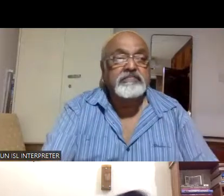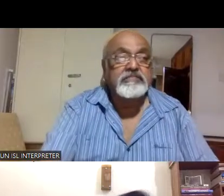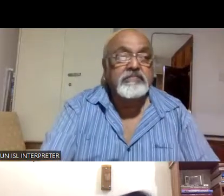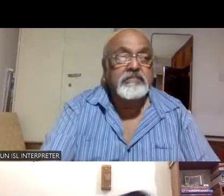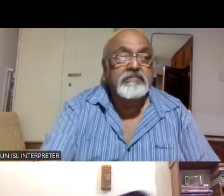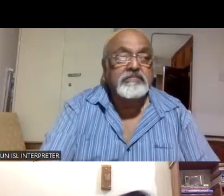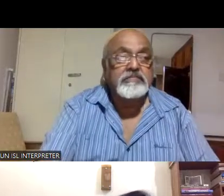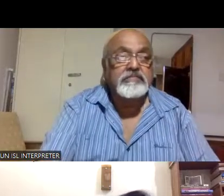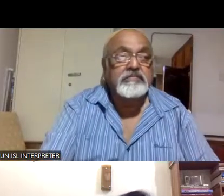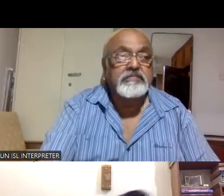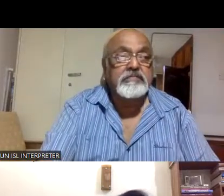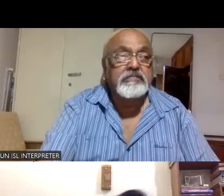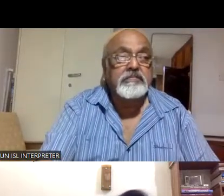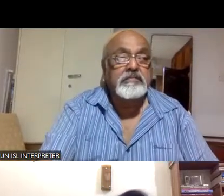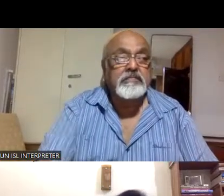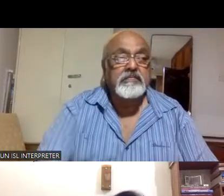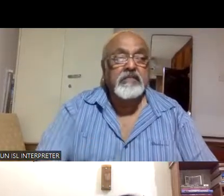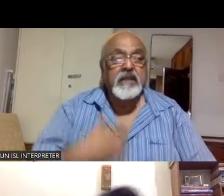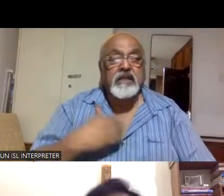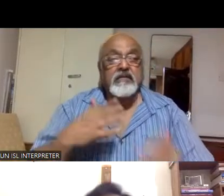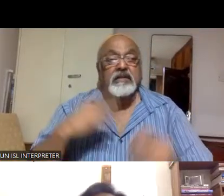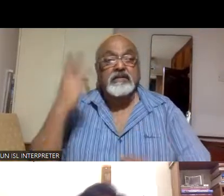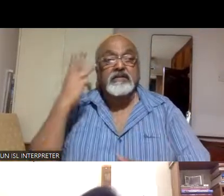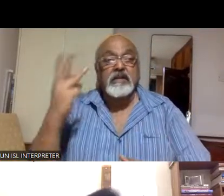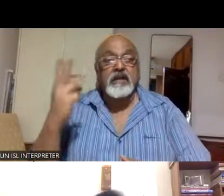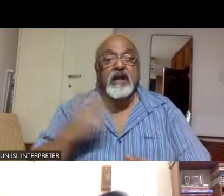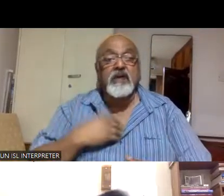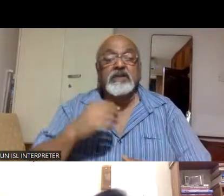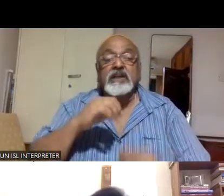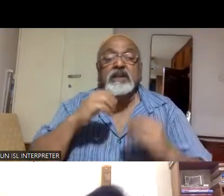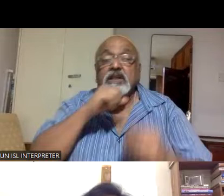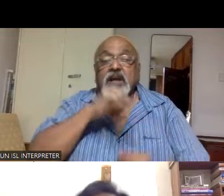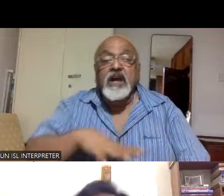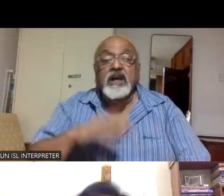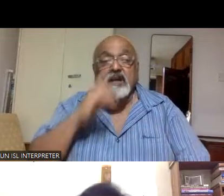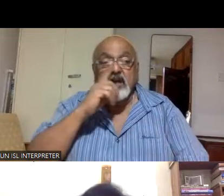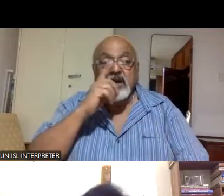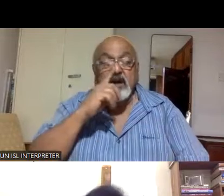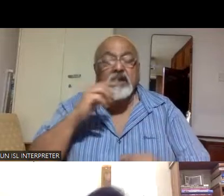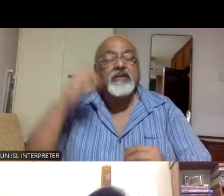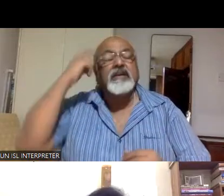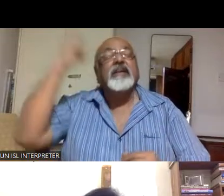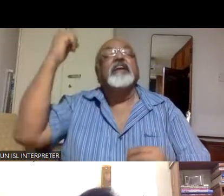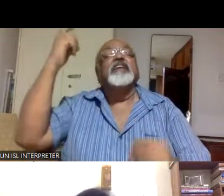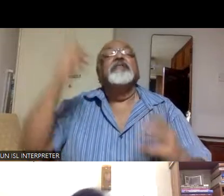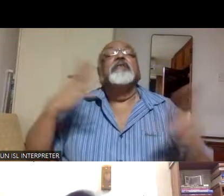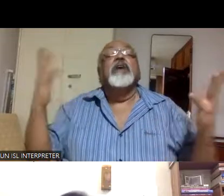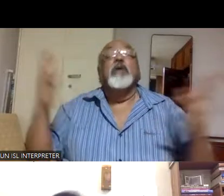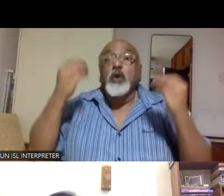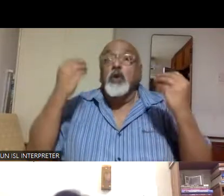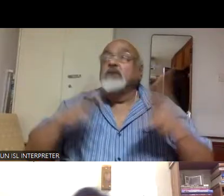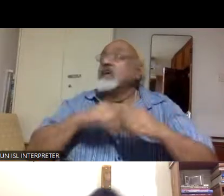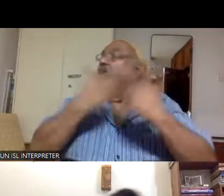These, I have 3. I was also a young girl with an eye full of dream. I suddenly lost everything in